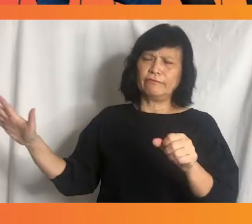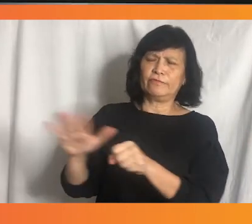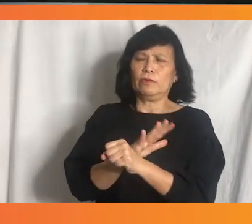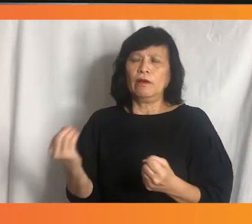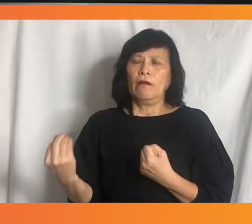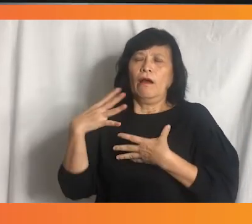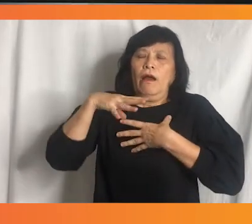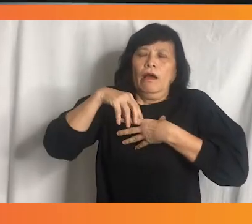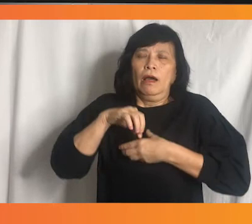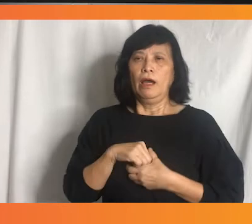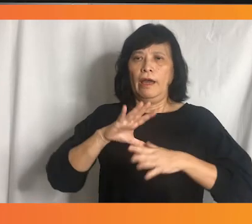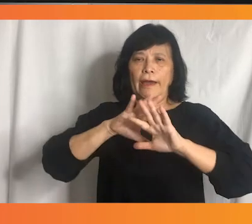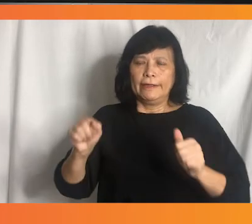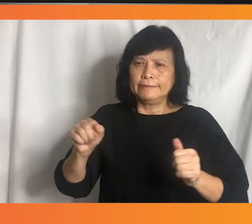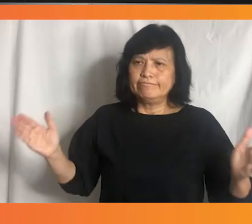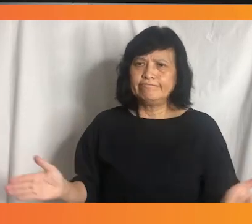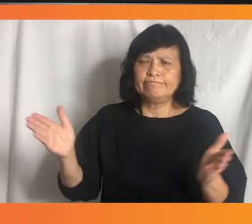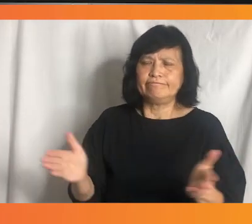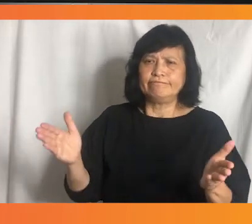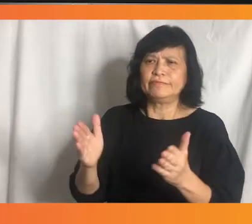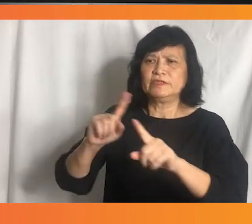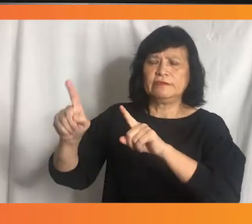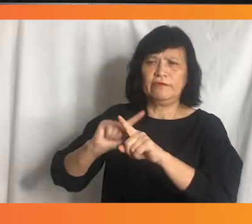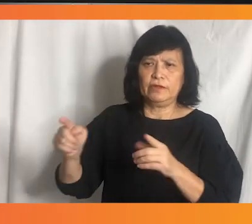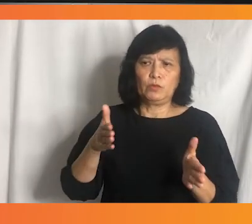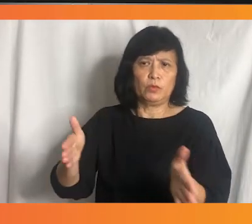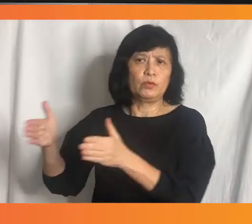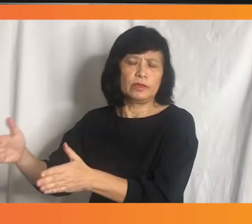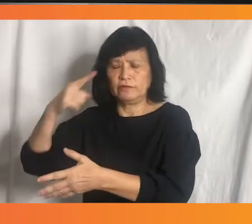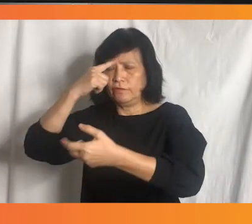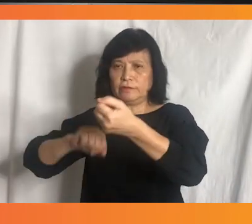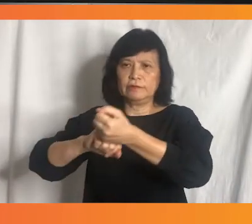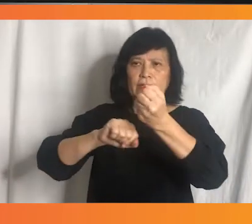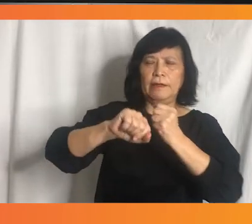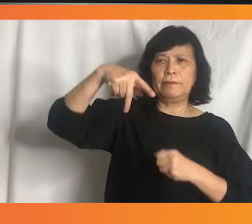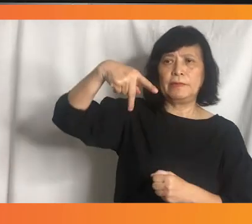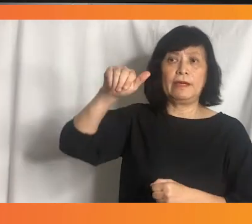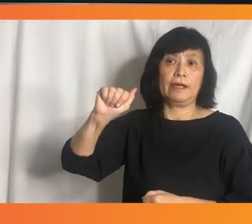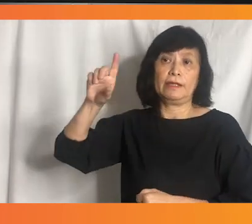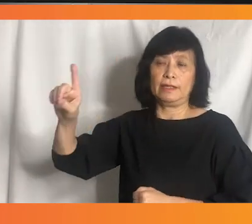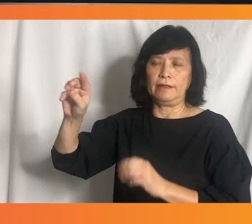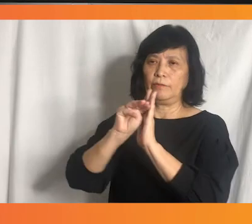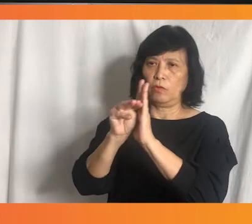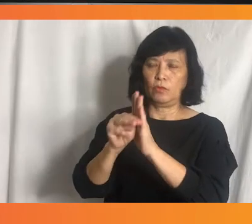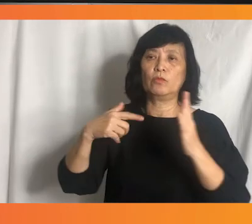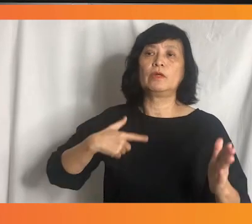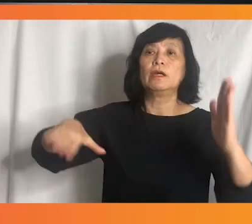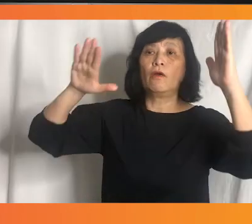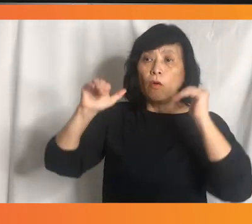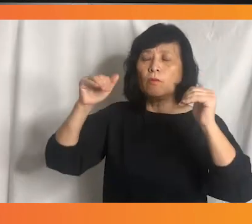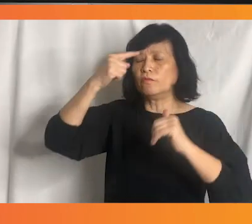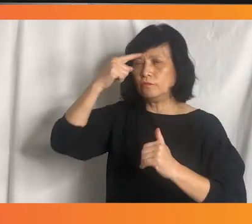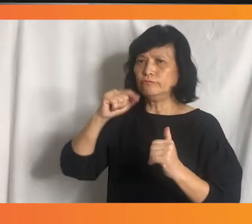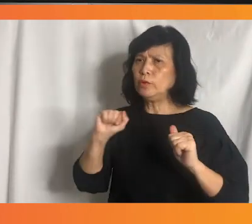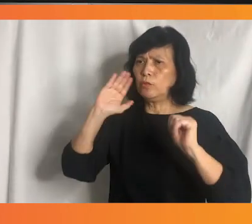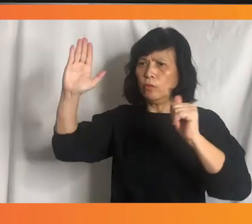reinforce some of the strategies that Jannah has highlighted above with regards to the PAD model. Yeah, and we really hope that in our journey forward,